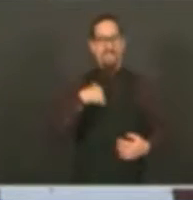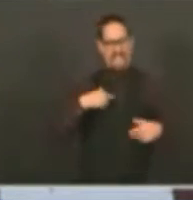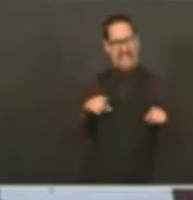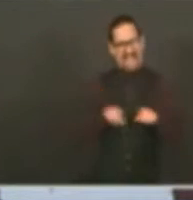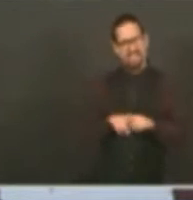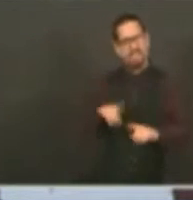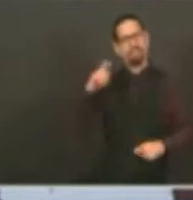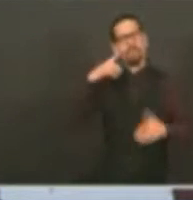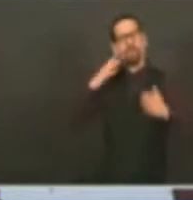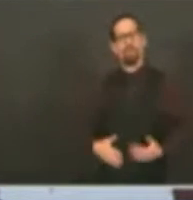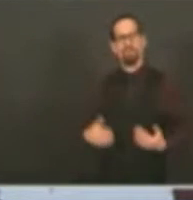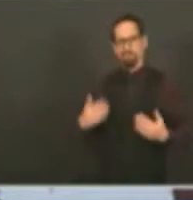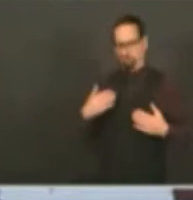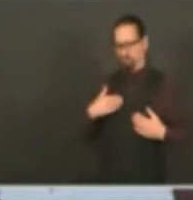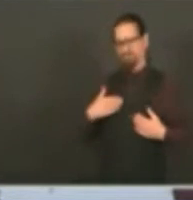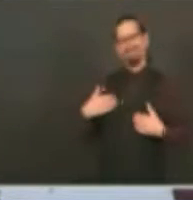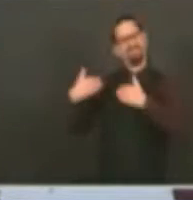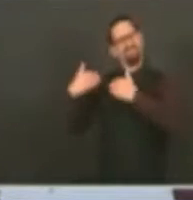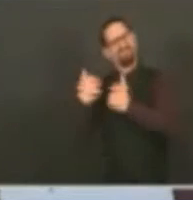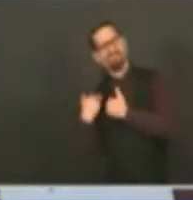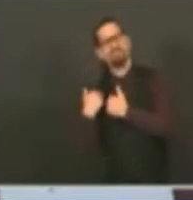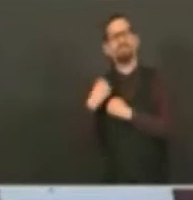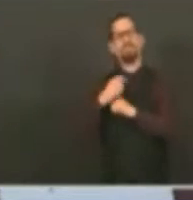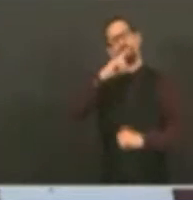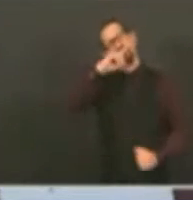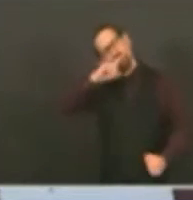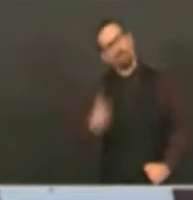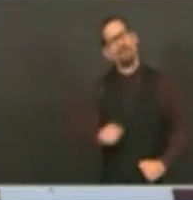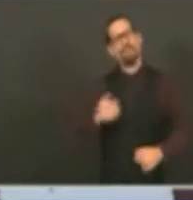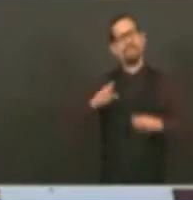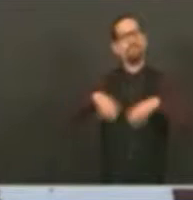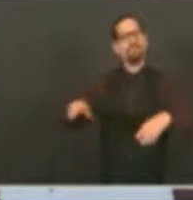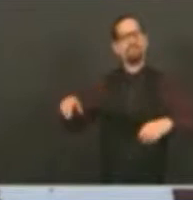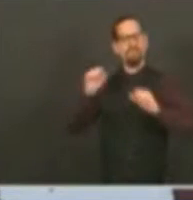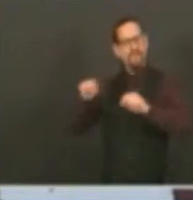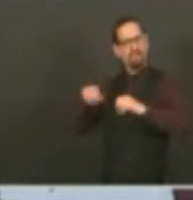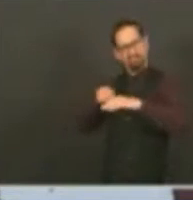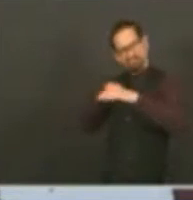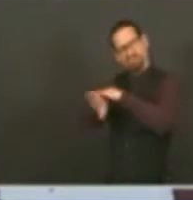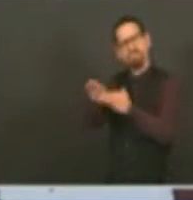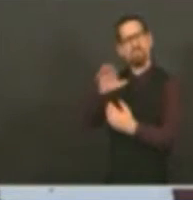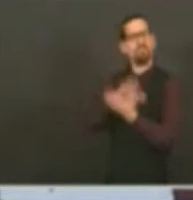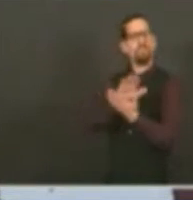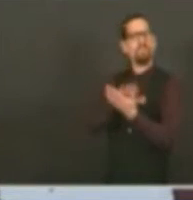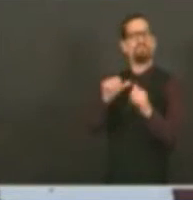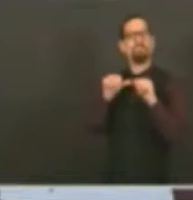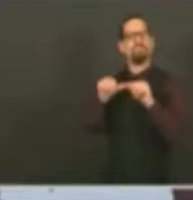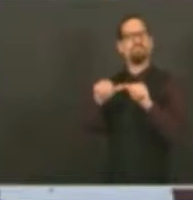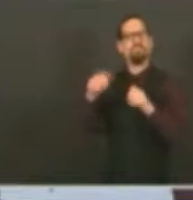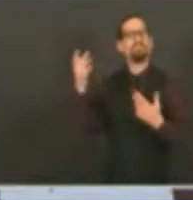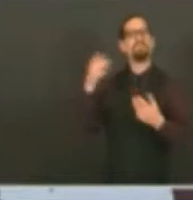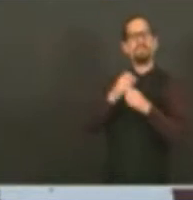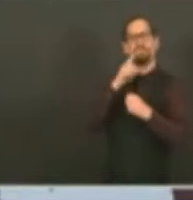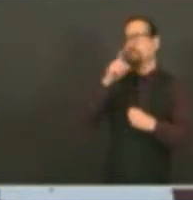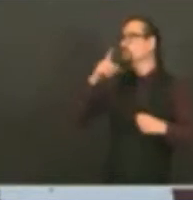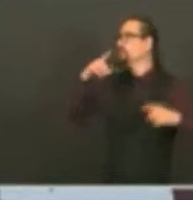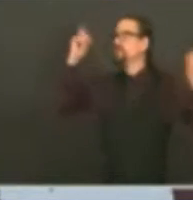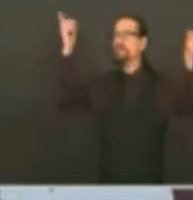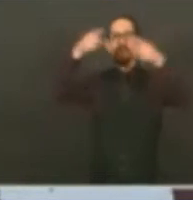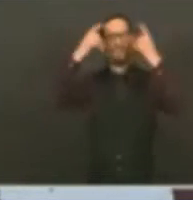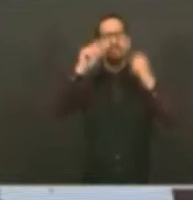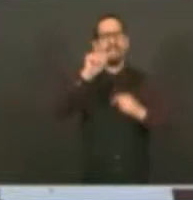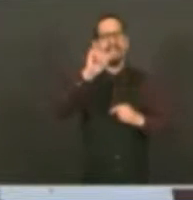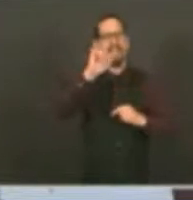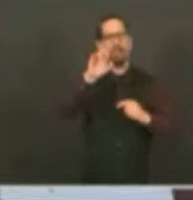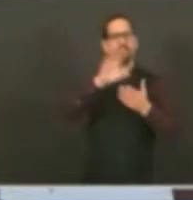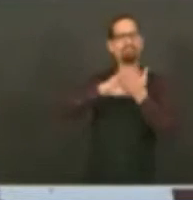do what we can, passing out thousands of HEPA filters, testing more completely, providing more